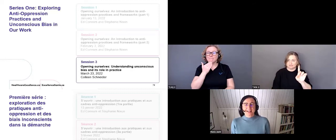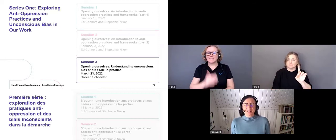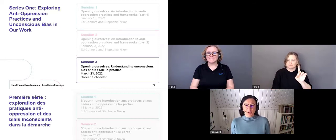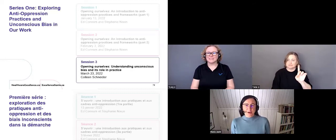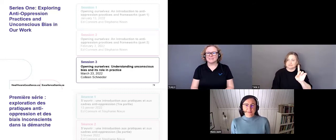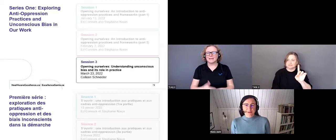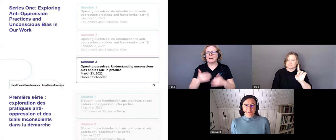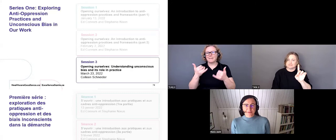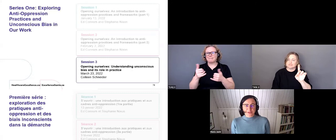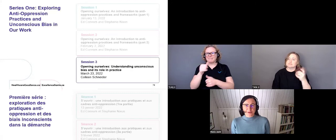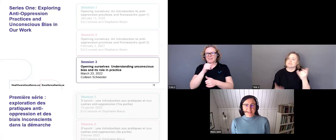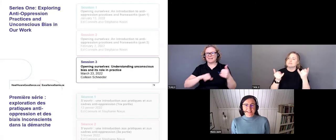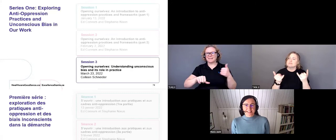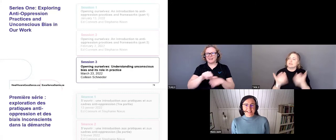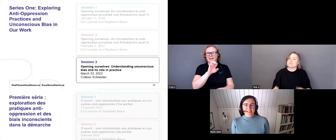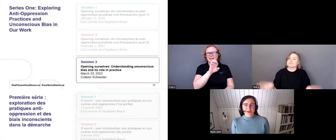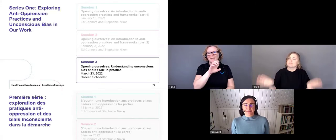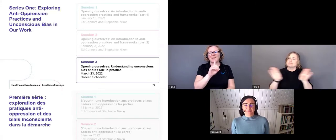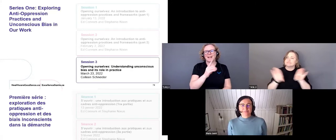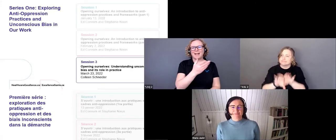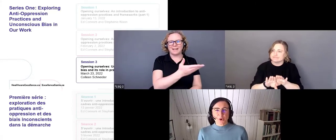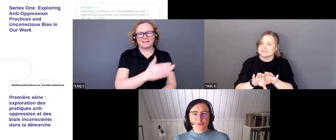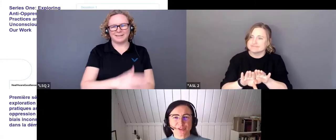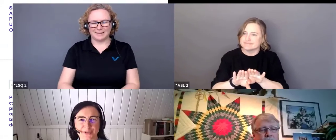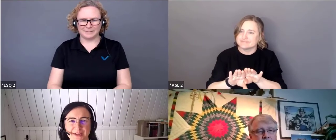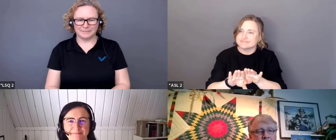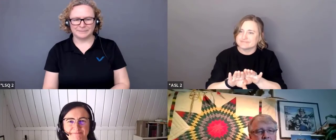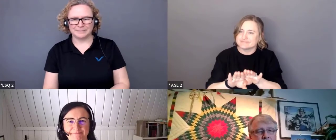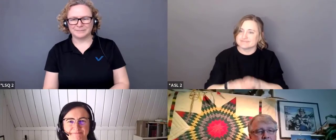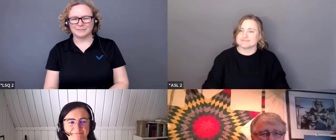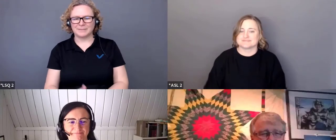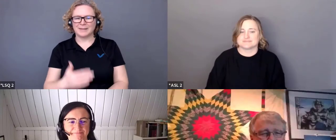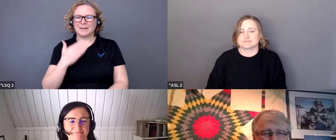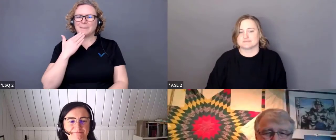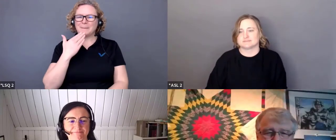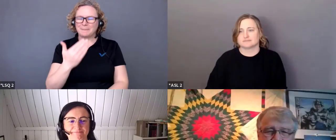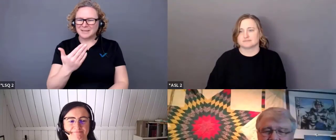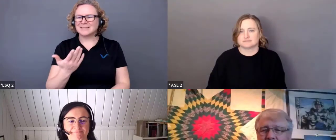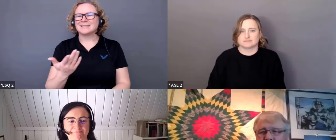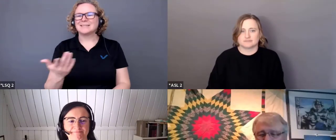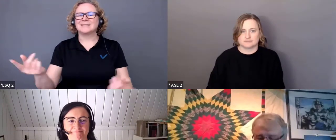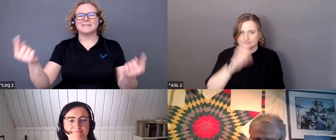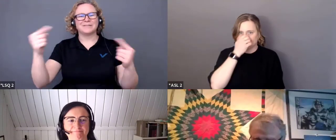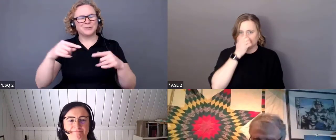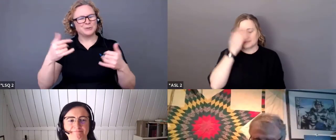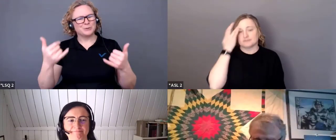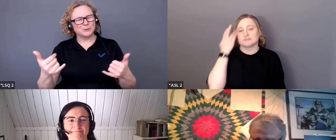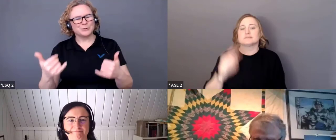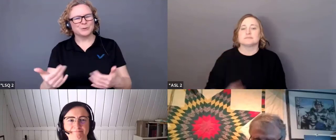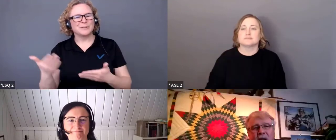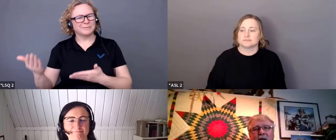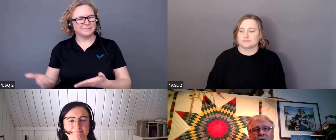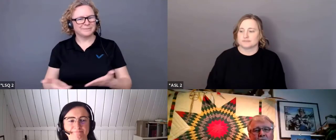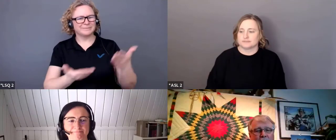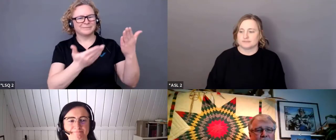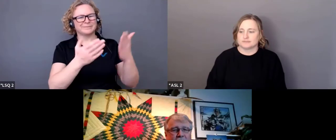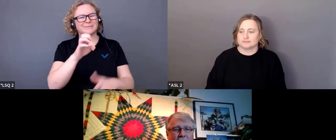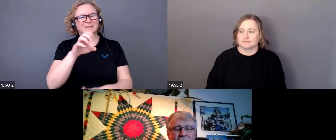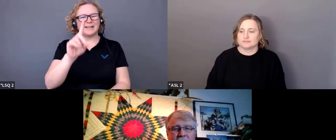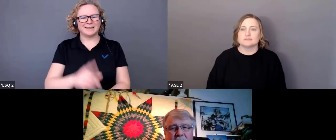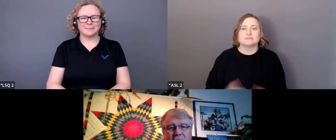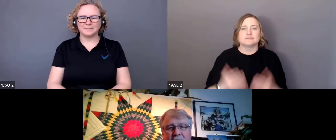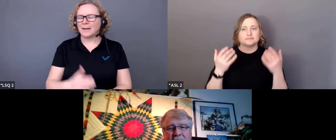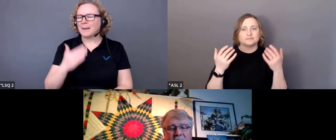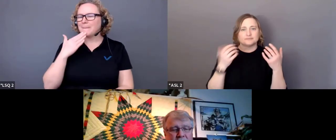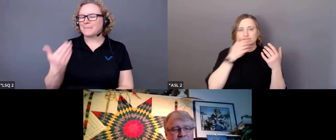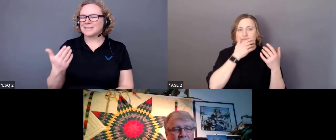way. Thank you everyone for joining us, and take care. Over to you, Ed. Oh, thank you, Maria. I'll close us